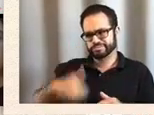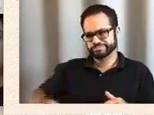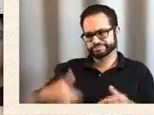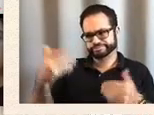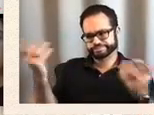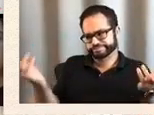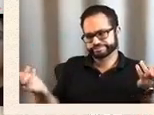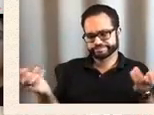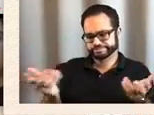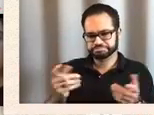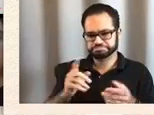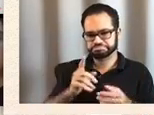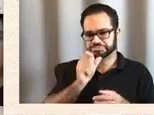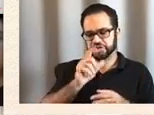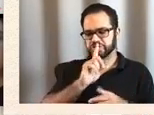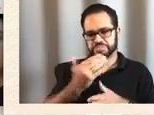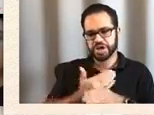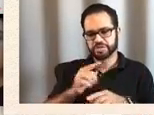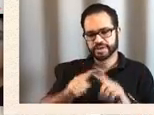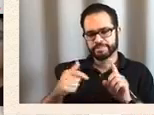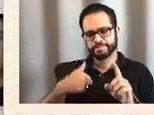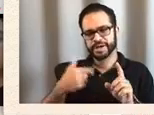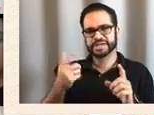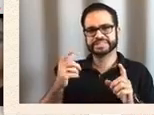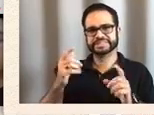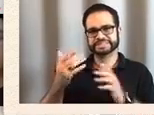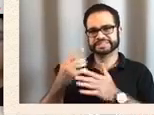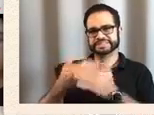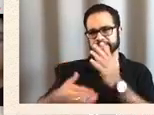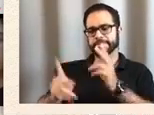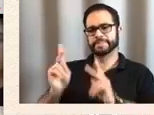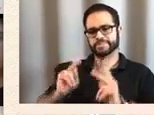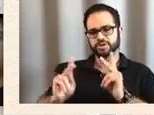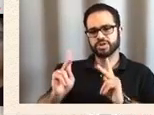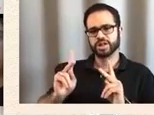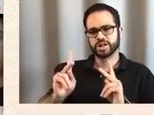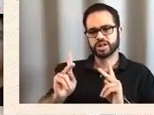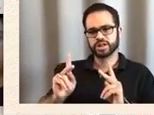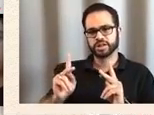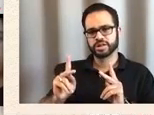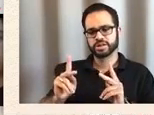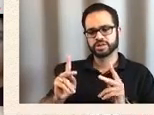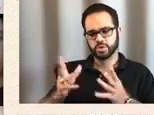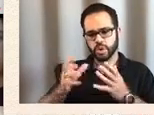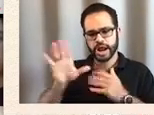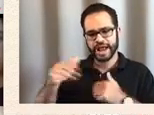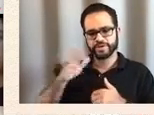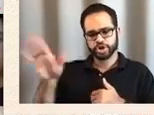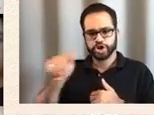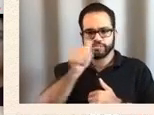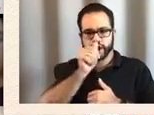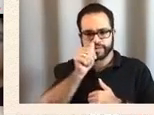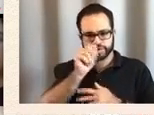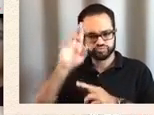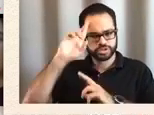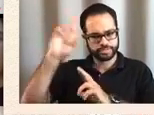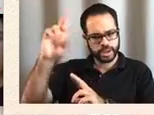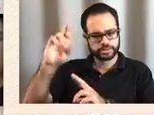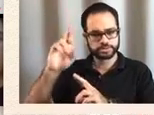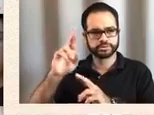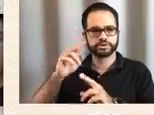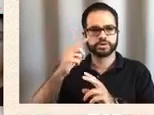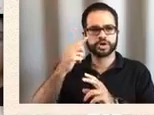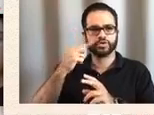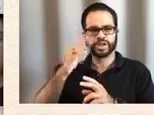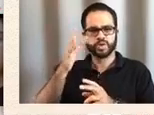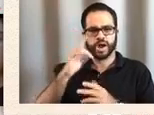But you know, some people would like to have their privacy respected more. And really the main reason it bothered me is just because it didn't